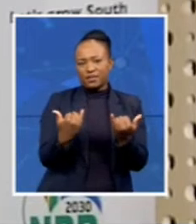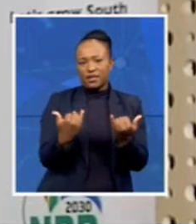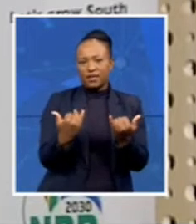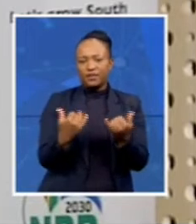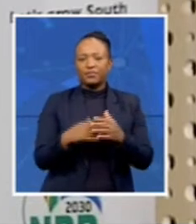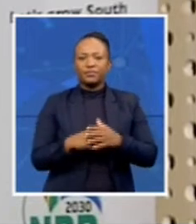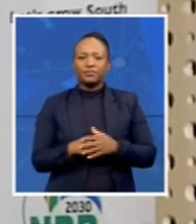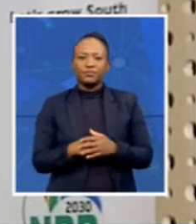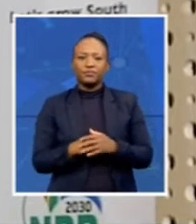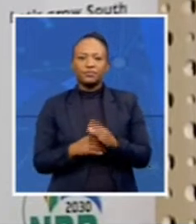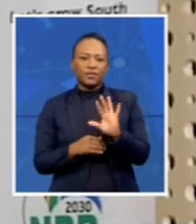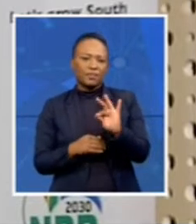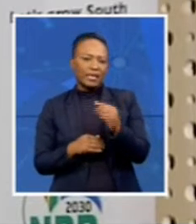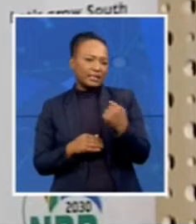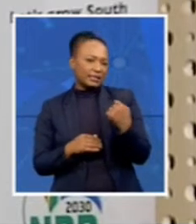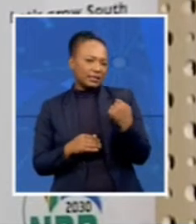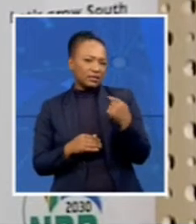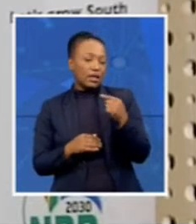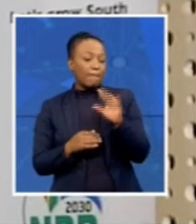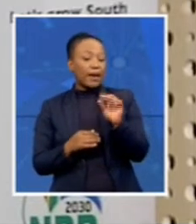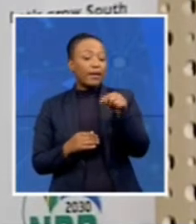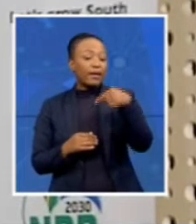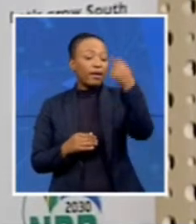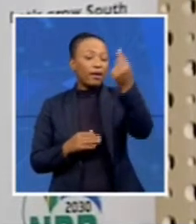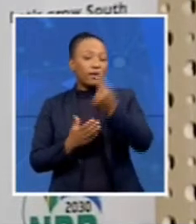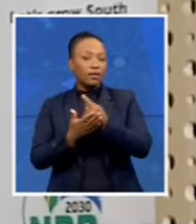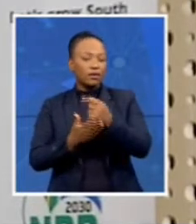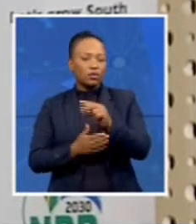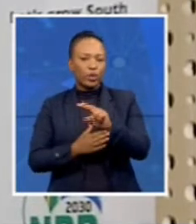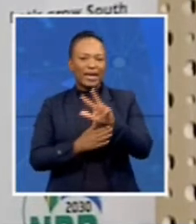28th, we will be dealing with